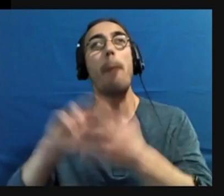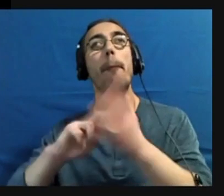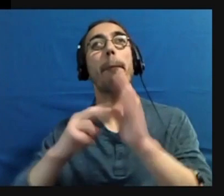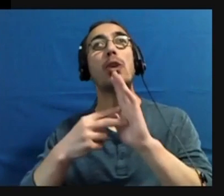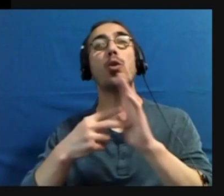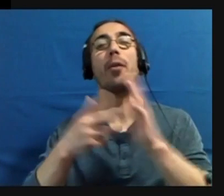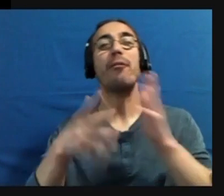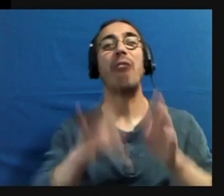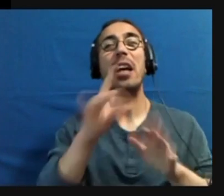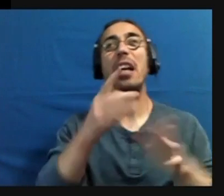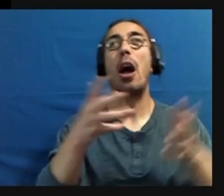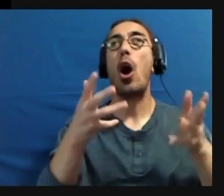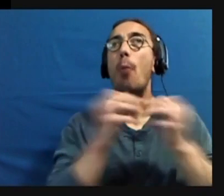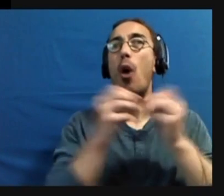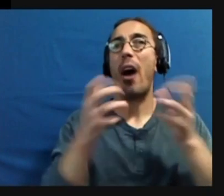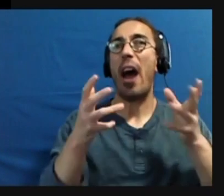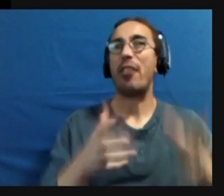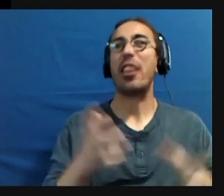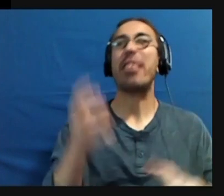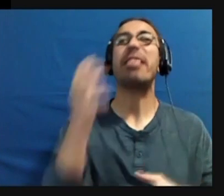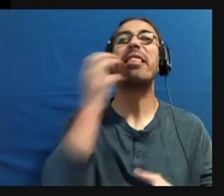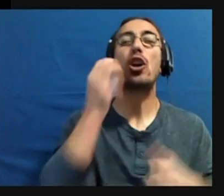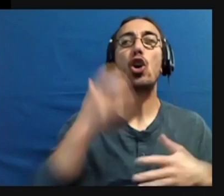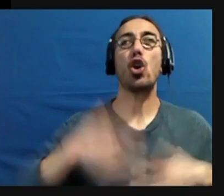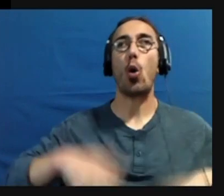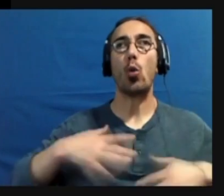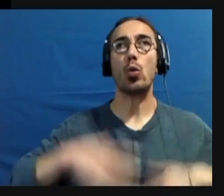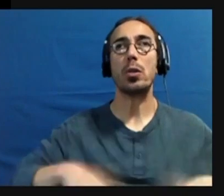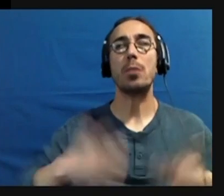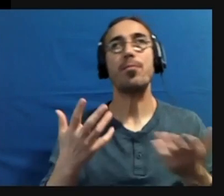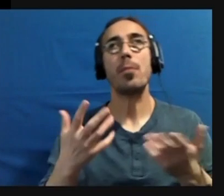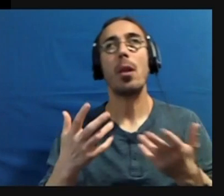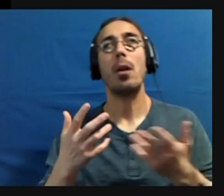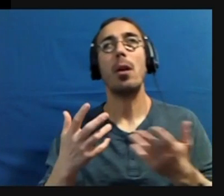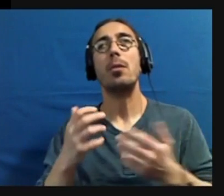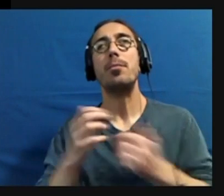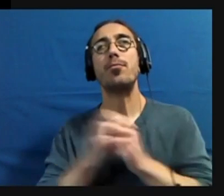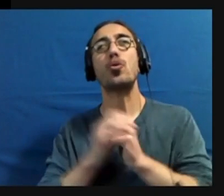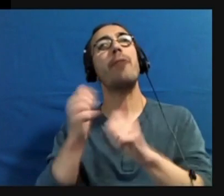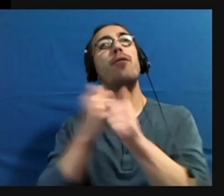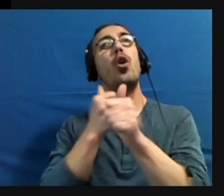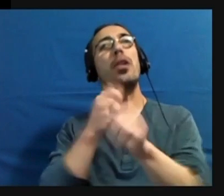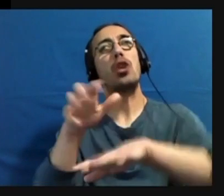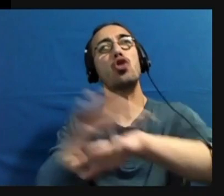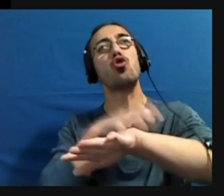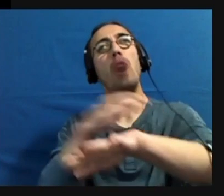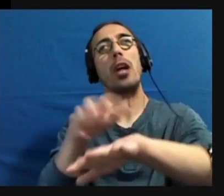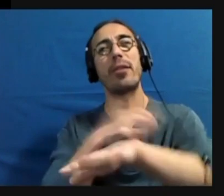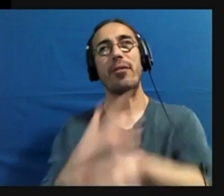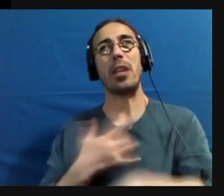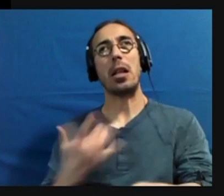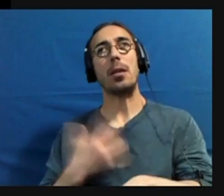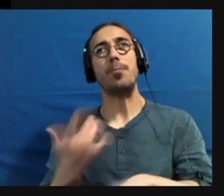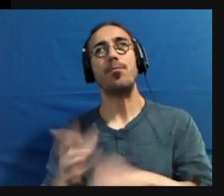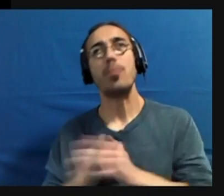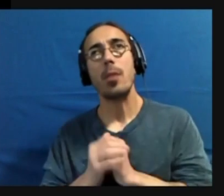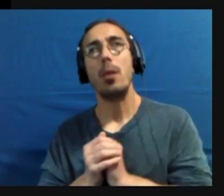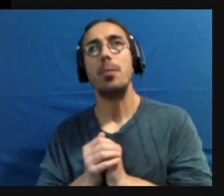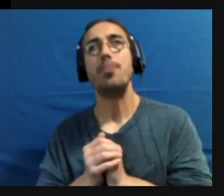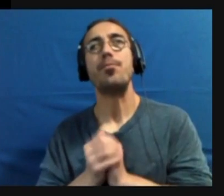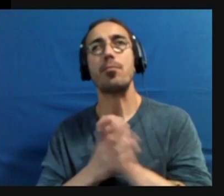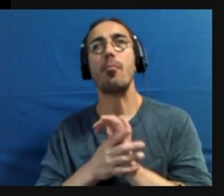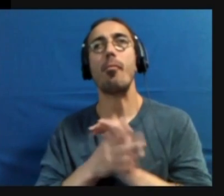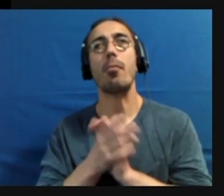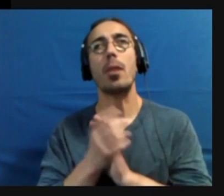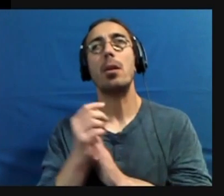wear, so you don't have to worry about the scratchiness of the wool. Well, why are we doing anything different with somebody else who has a diagnosis just